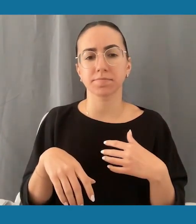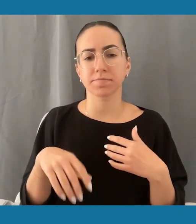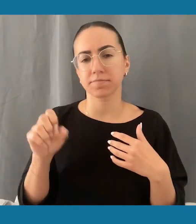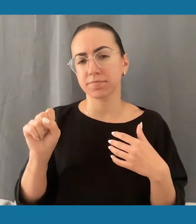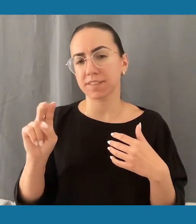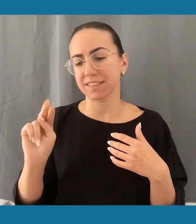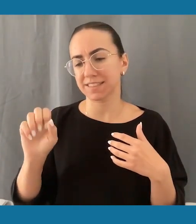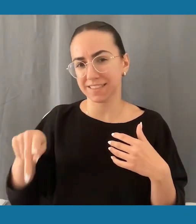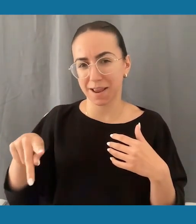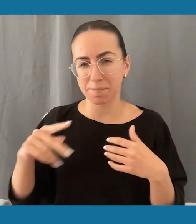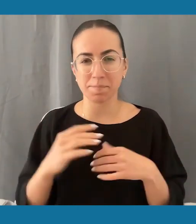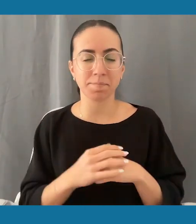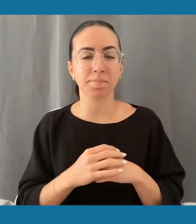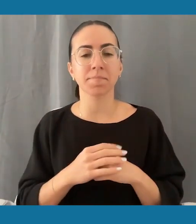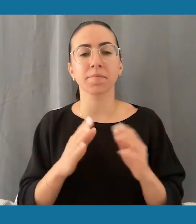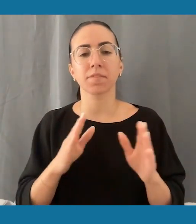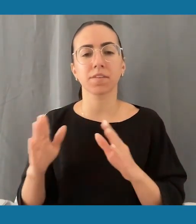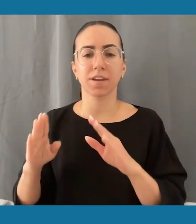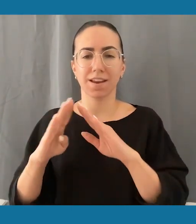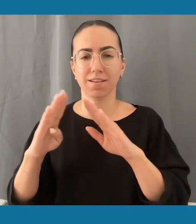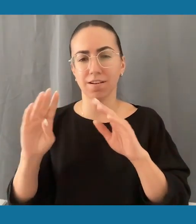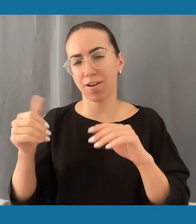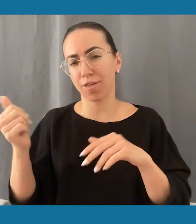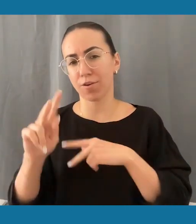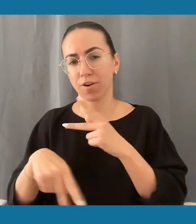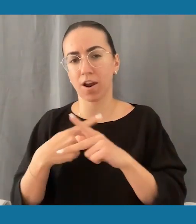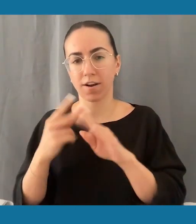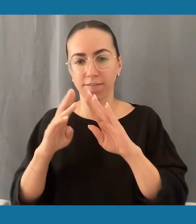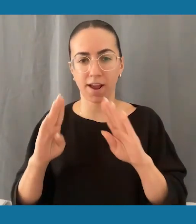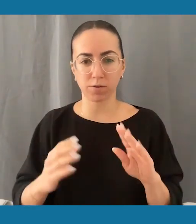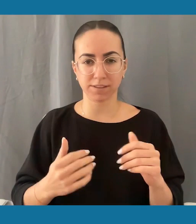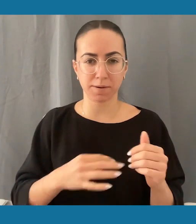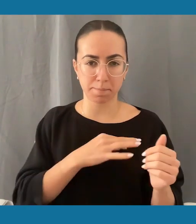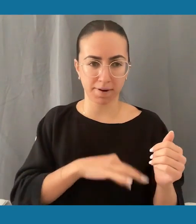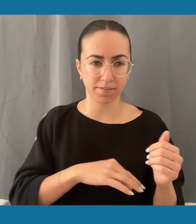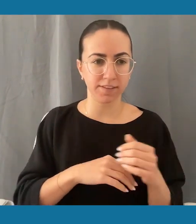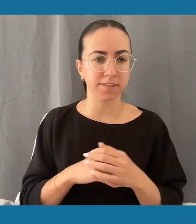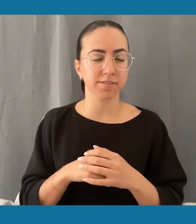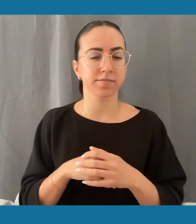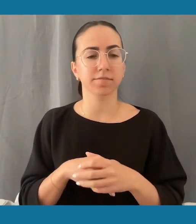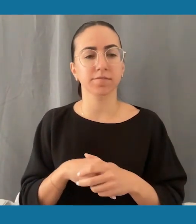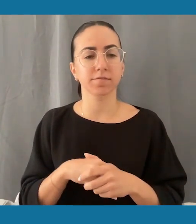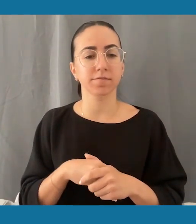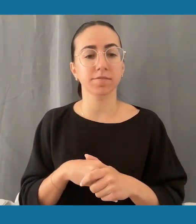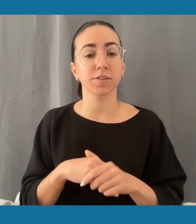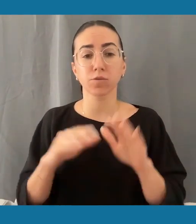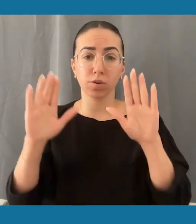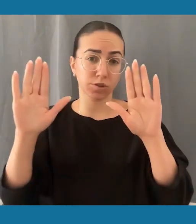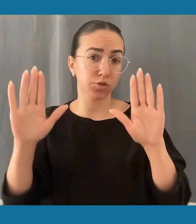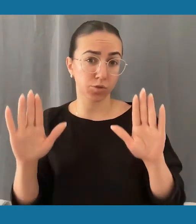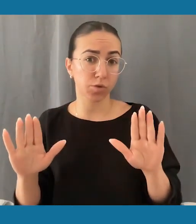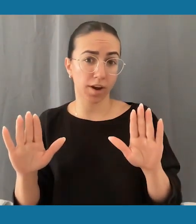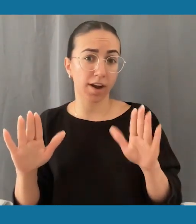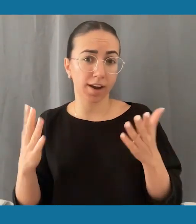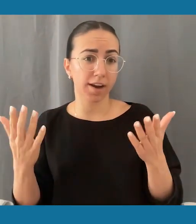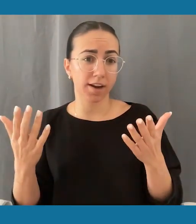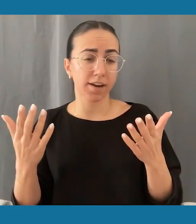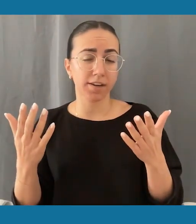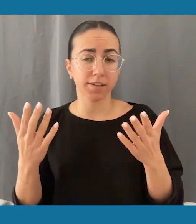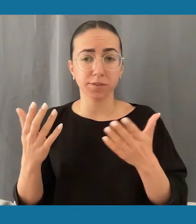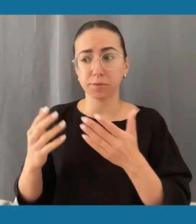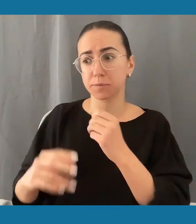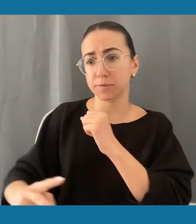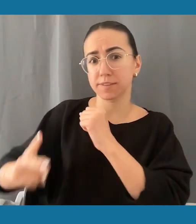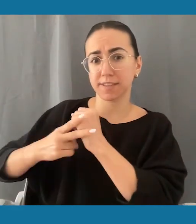and other types of housing benefits. So it is a great way to park money without having to set